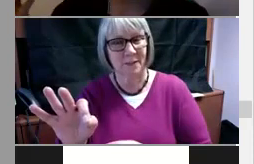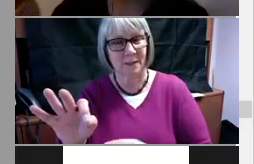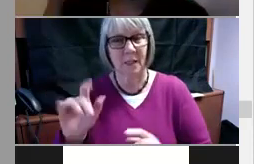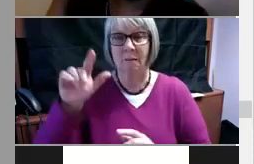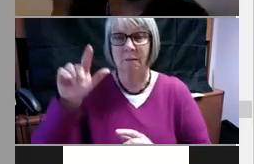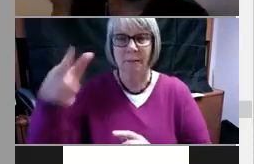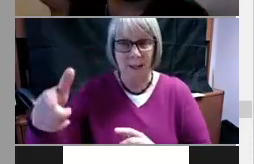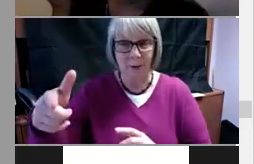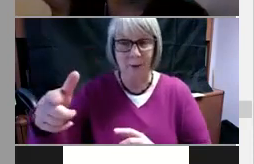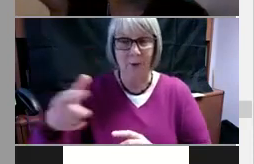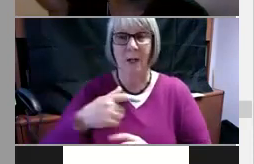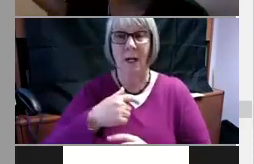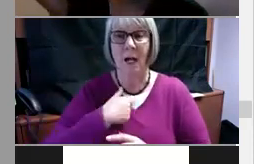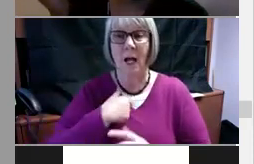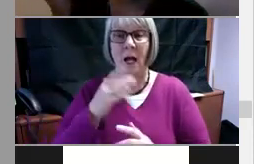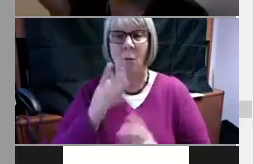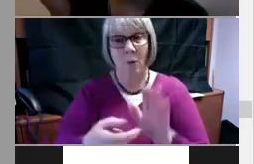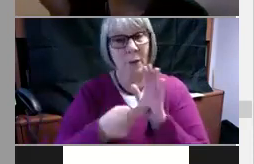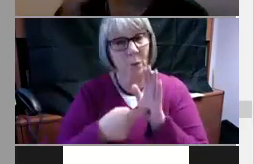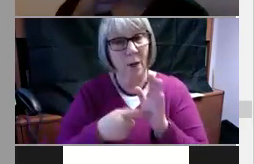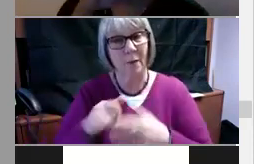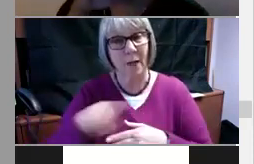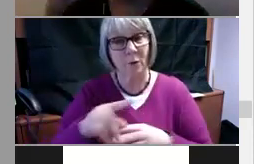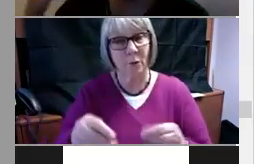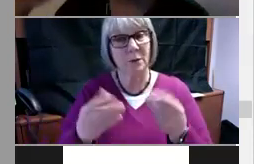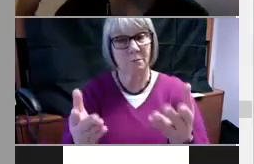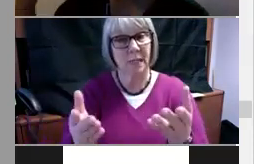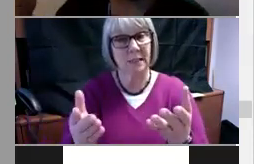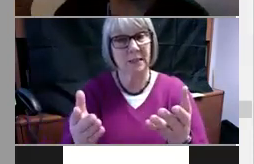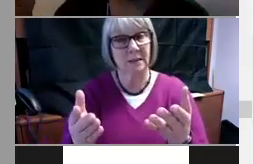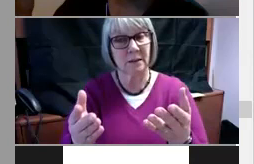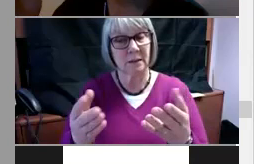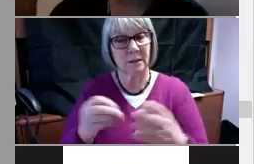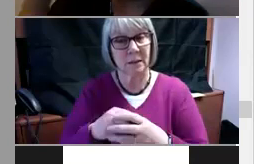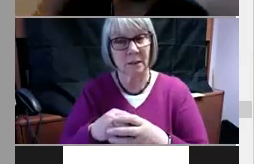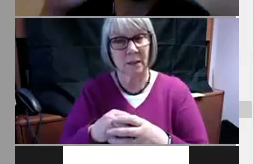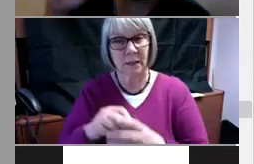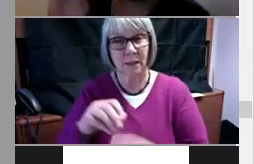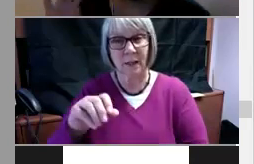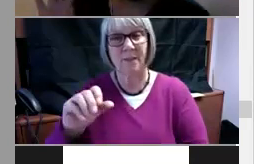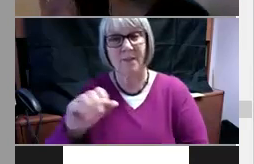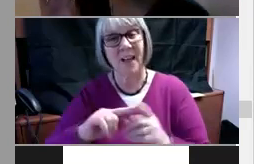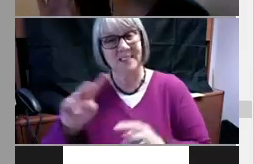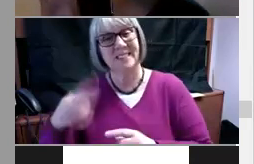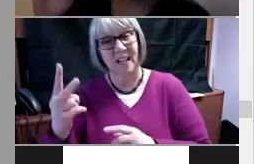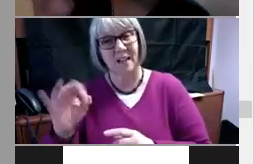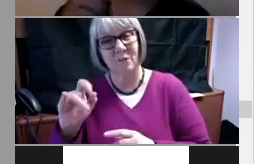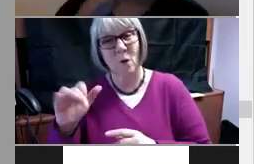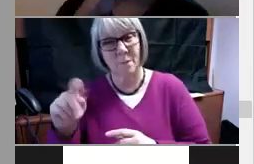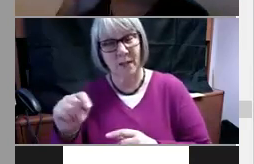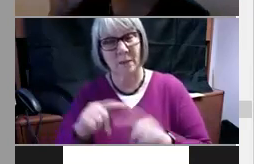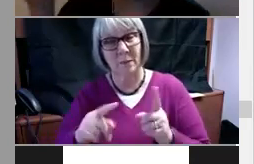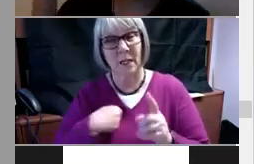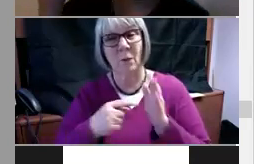the line, I will require that you guys submit in LaTeX PDF format, but I will show you guys how to do that